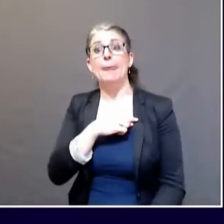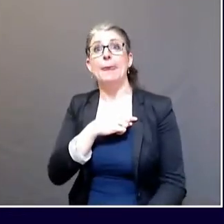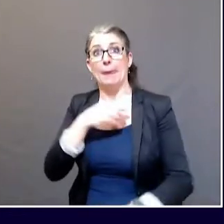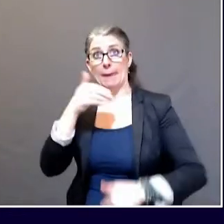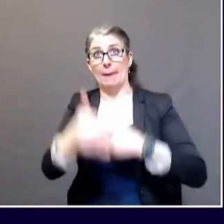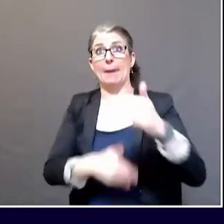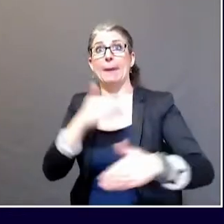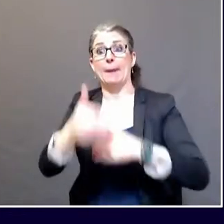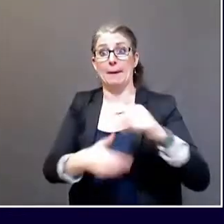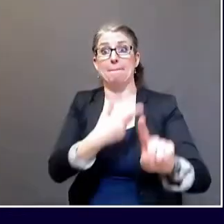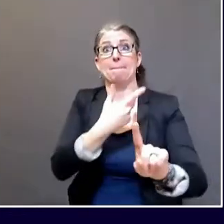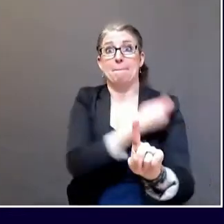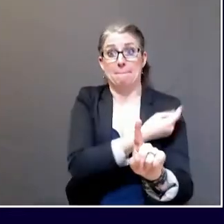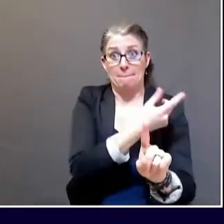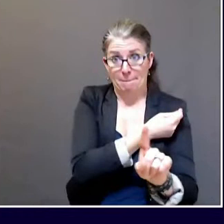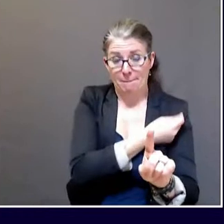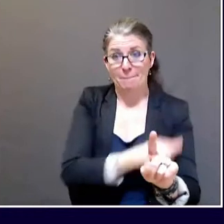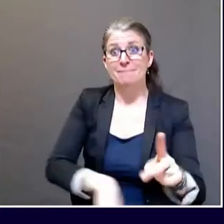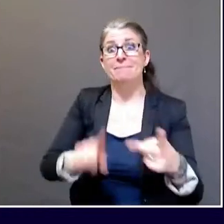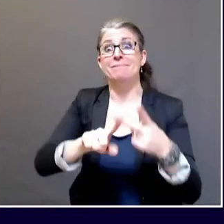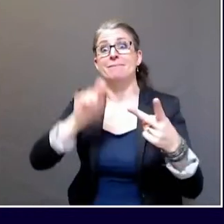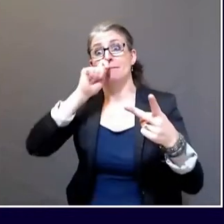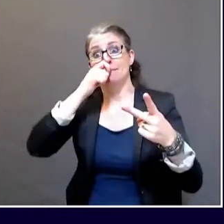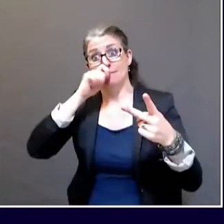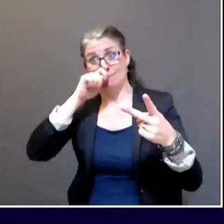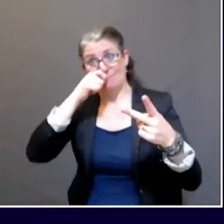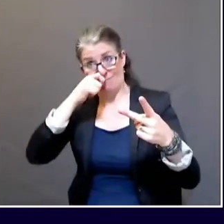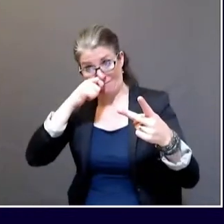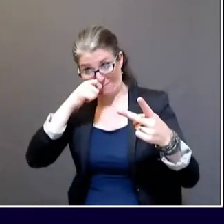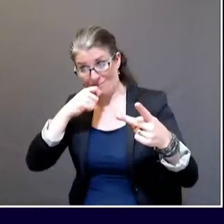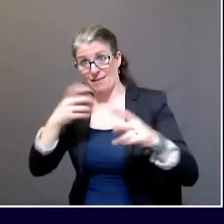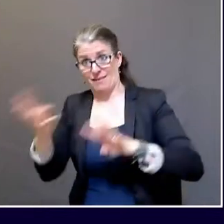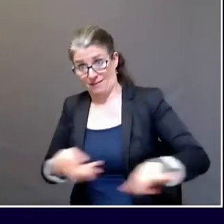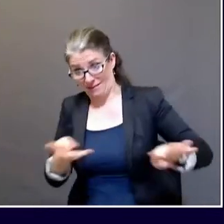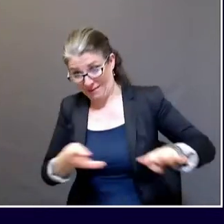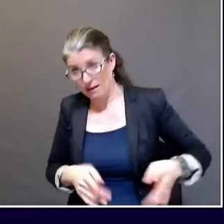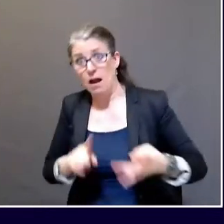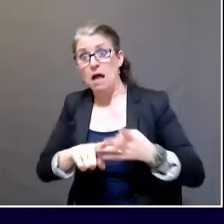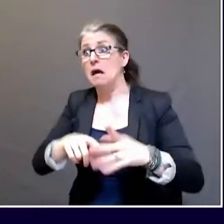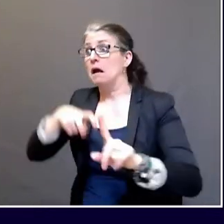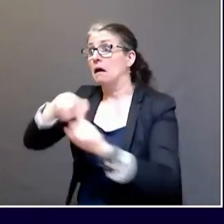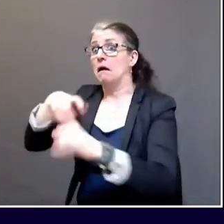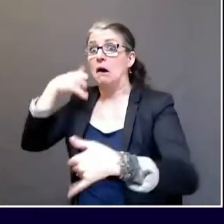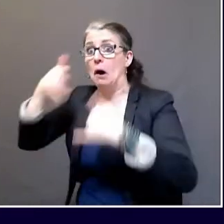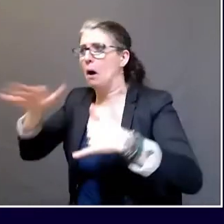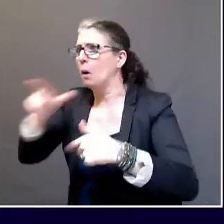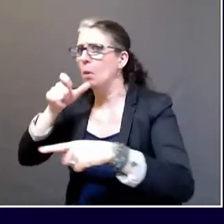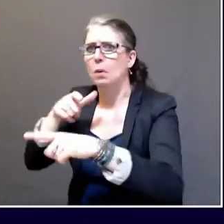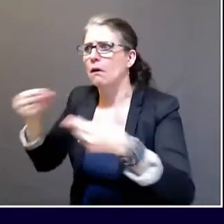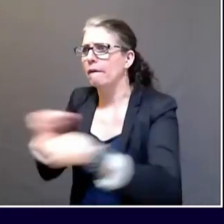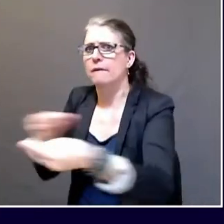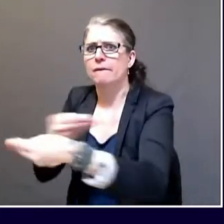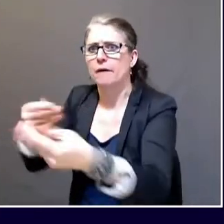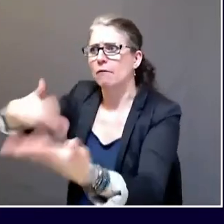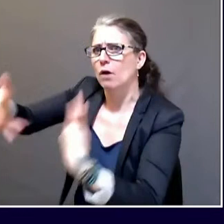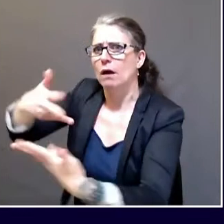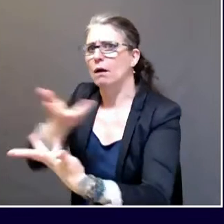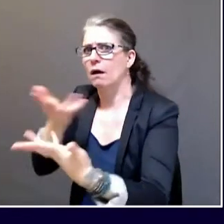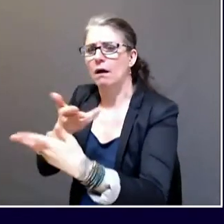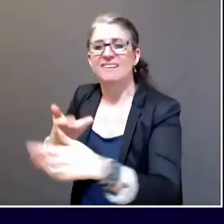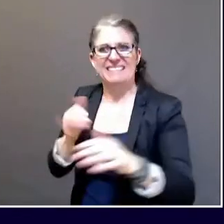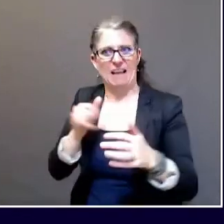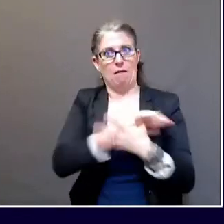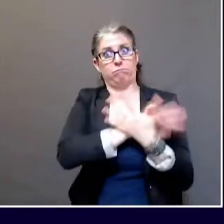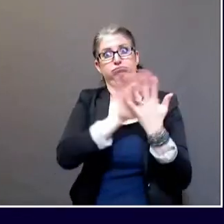trying to combat this increase in COVID-19 that has hit Maine in the last 6 weeks, as well as many other states. So